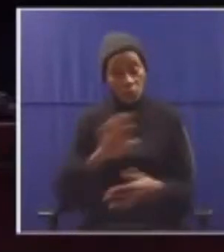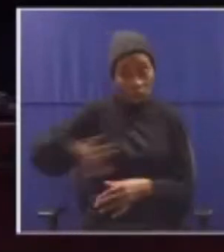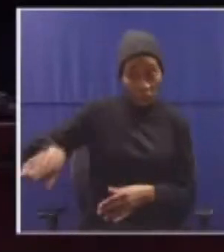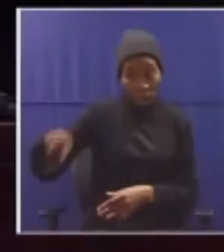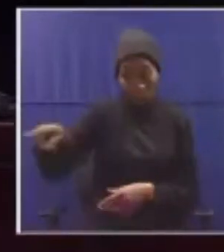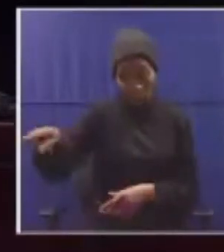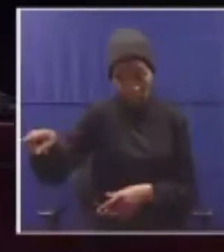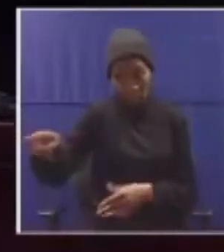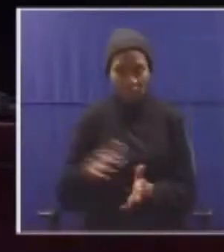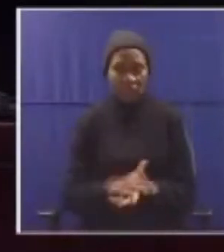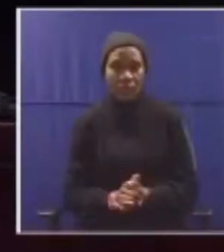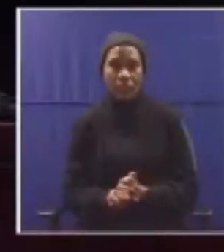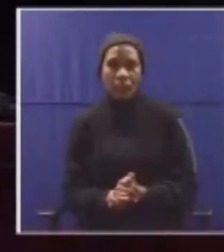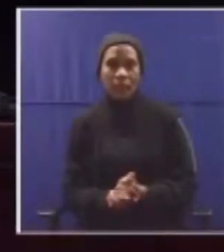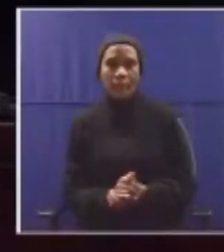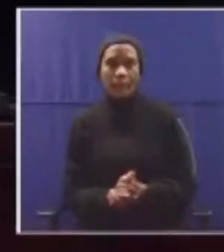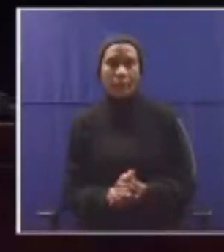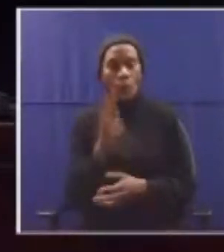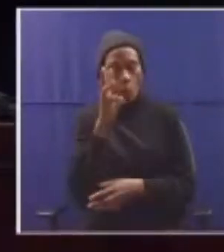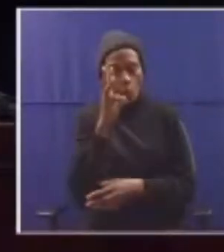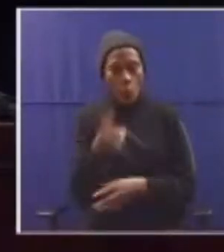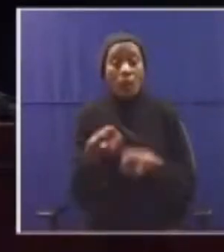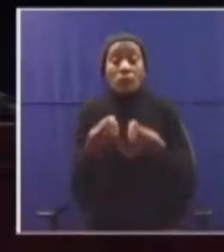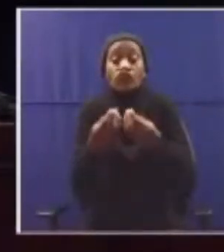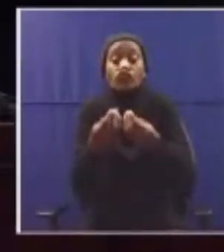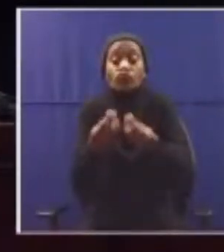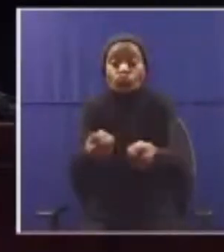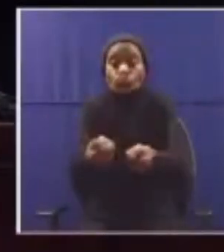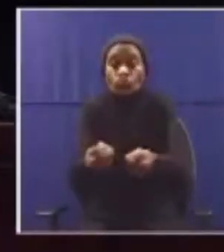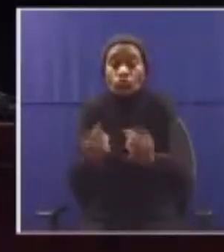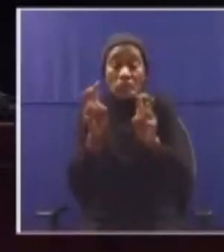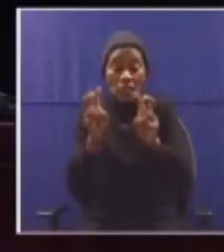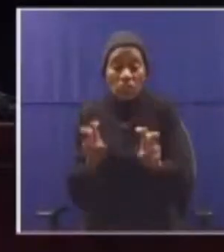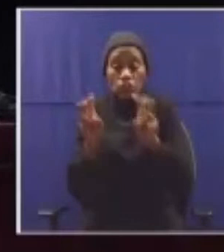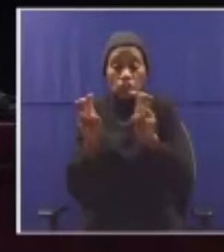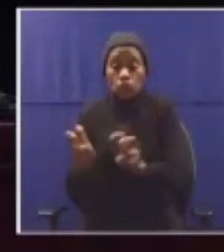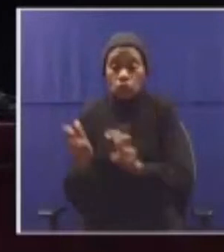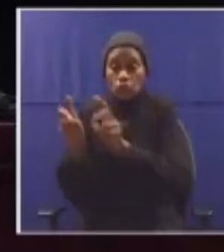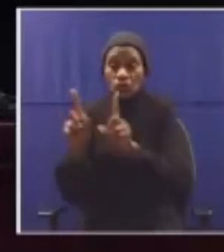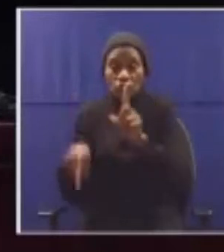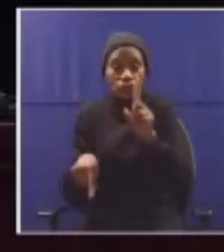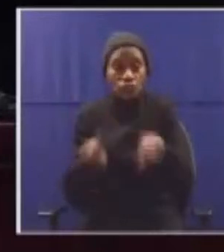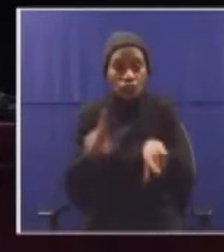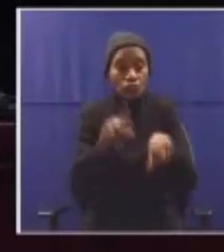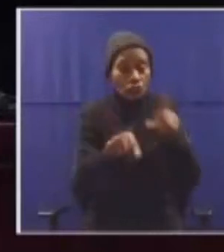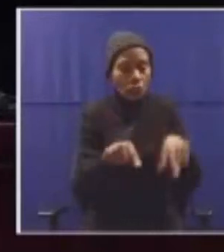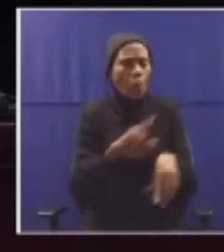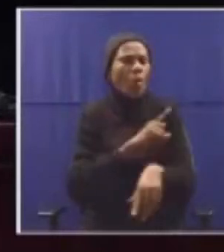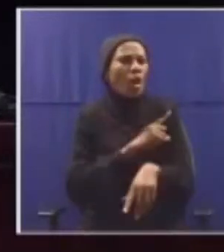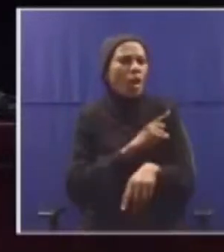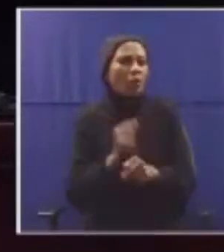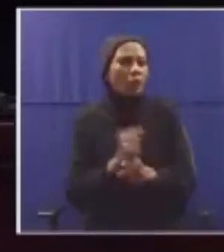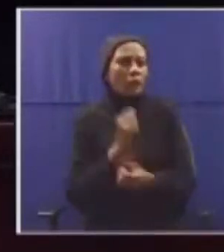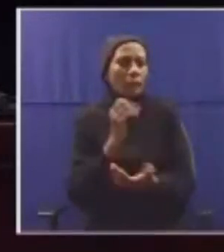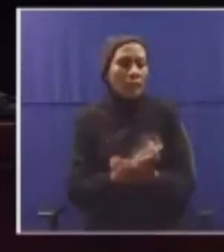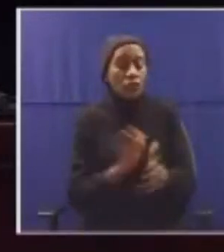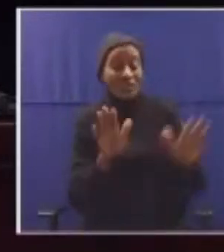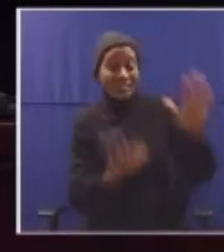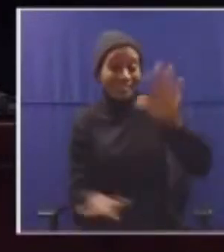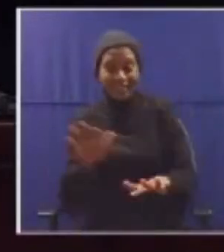away, will address these issues to ensure that there is no